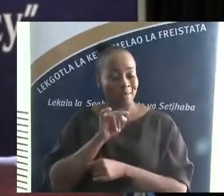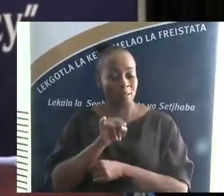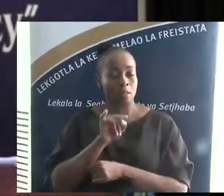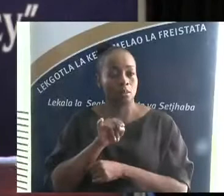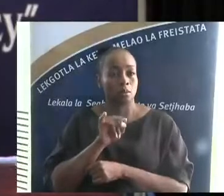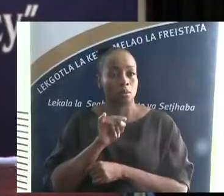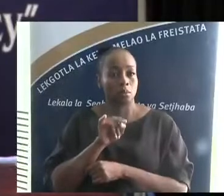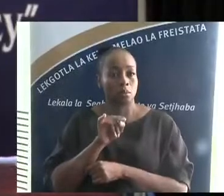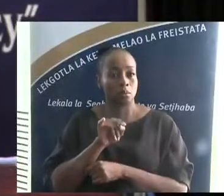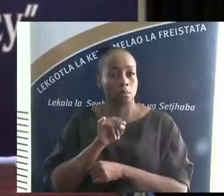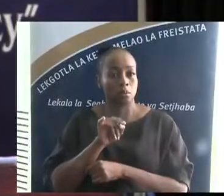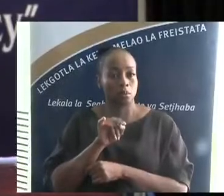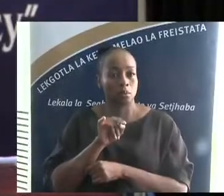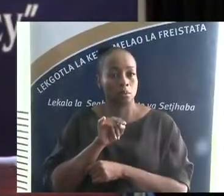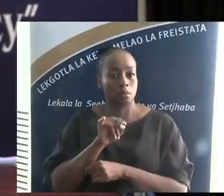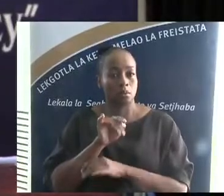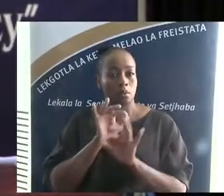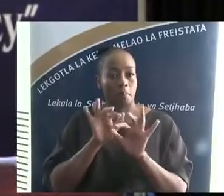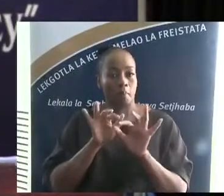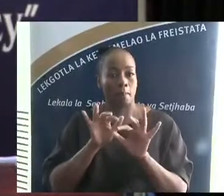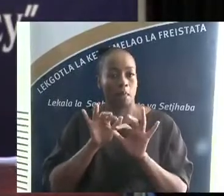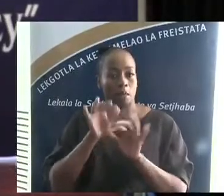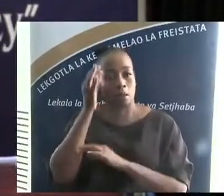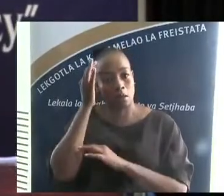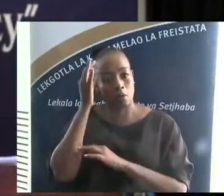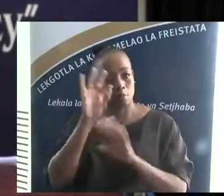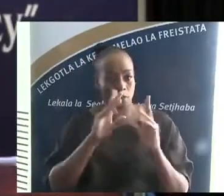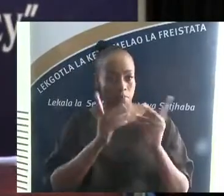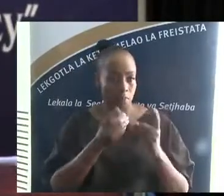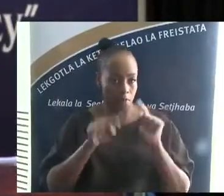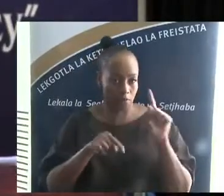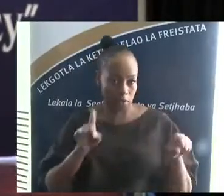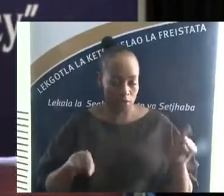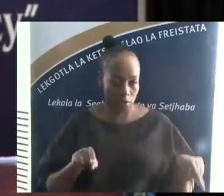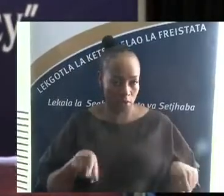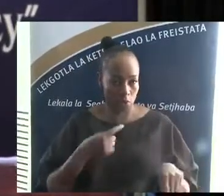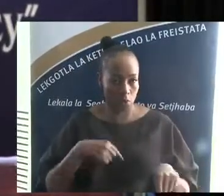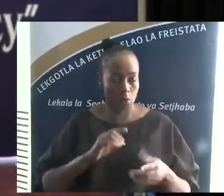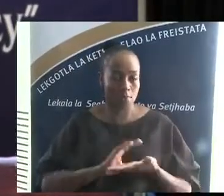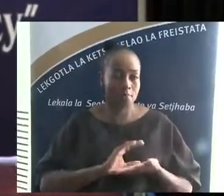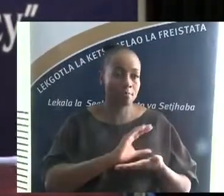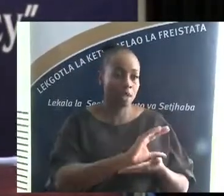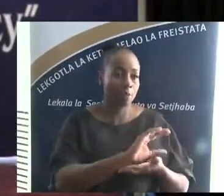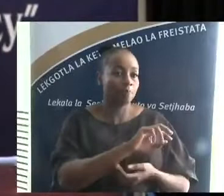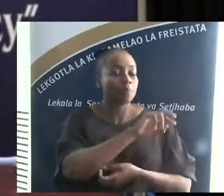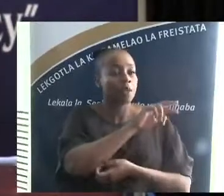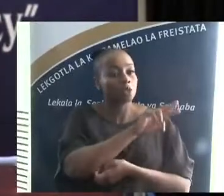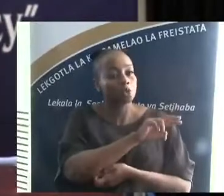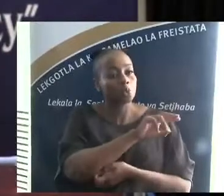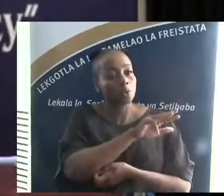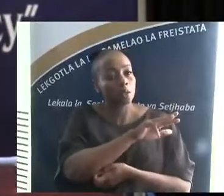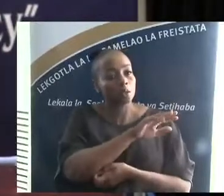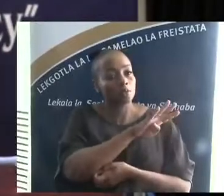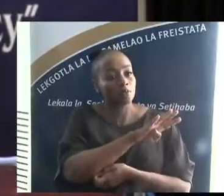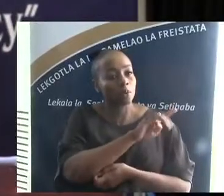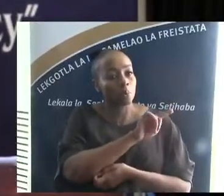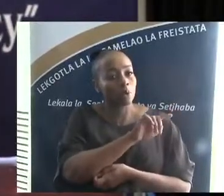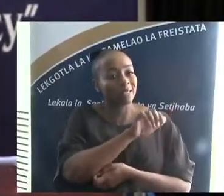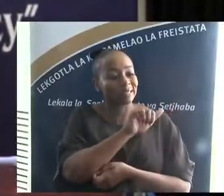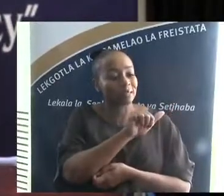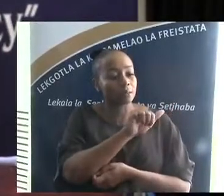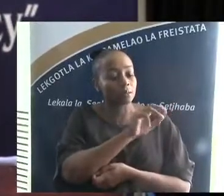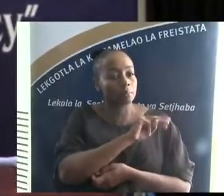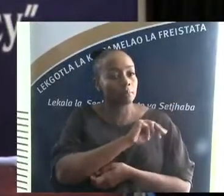sustainability of our public sector. Our provincial legislature is allocated 294.6 million